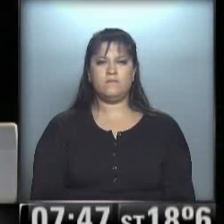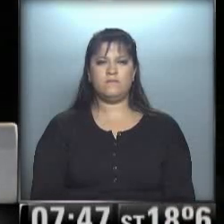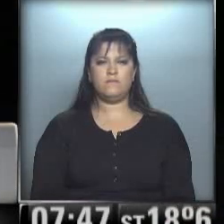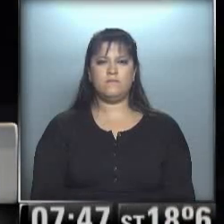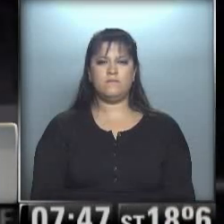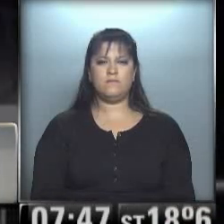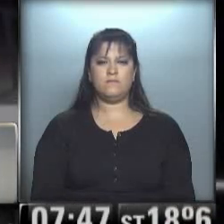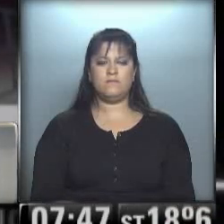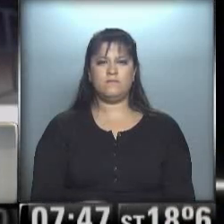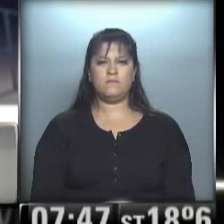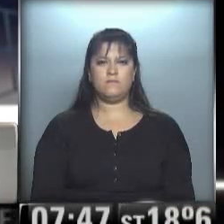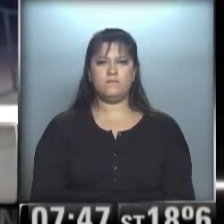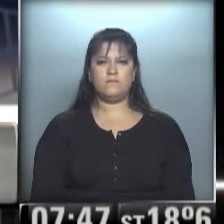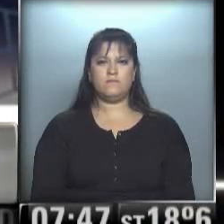about